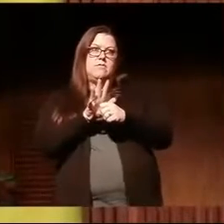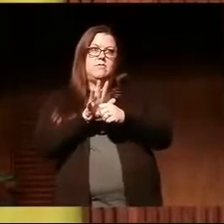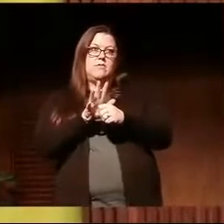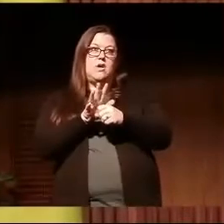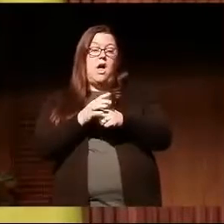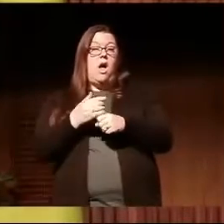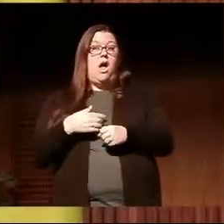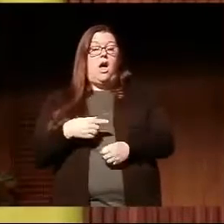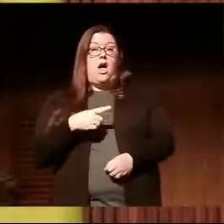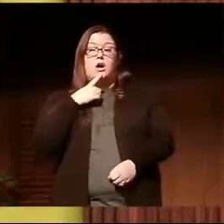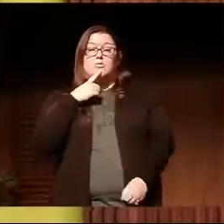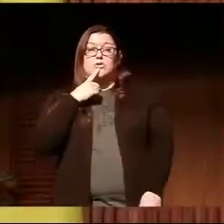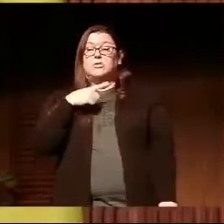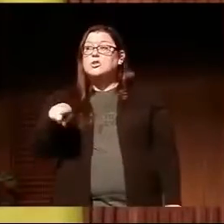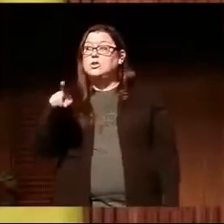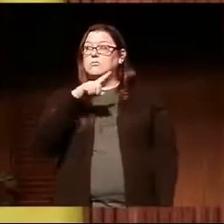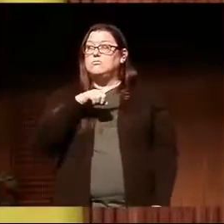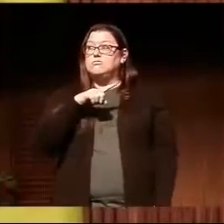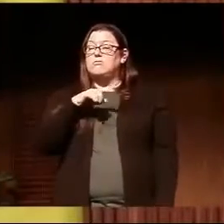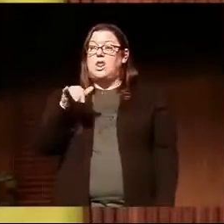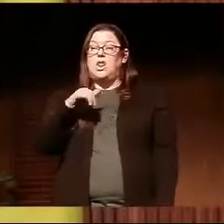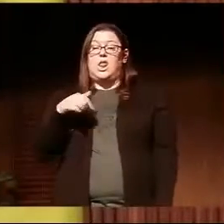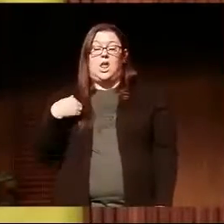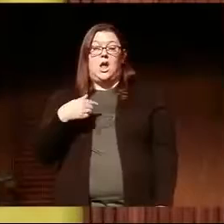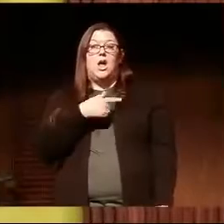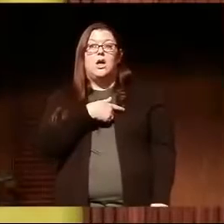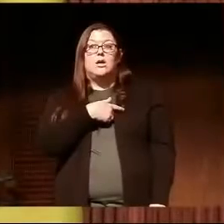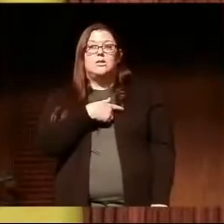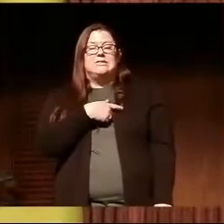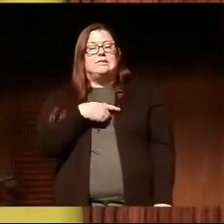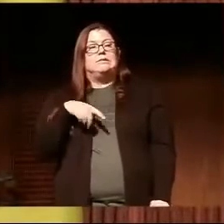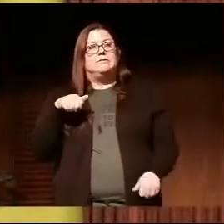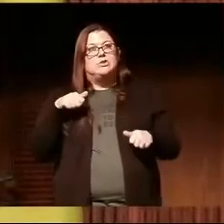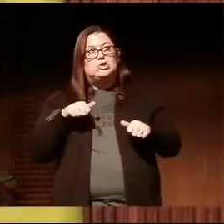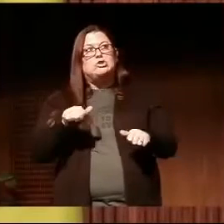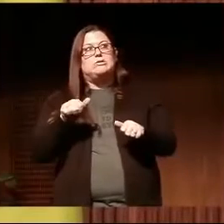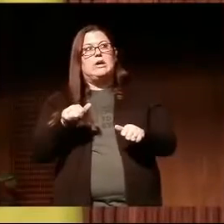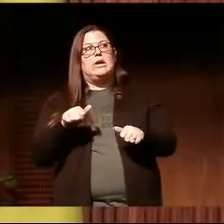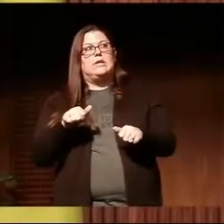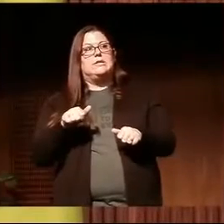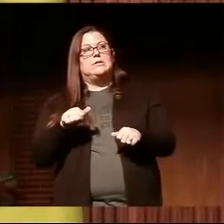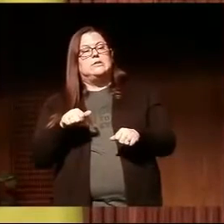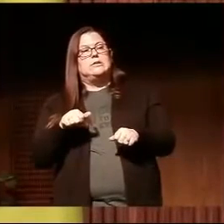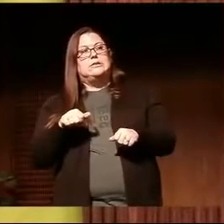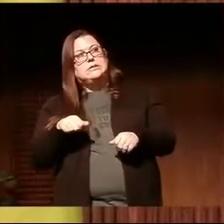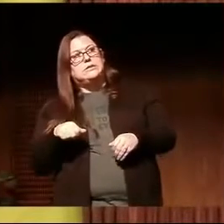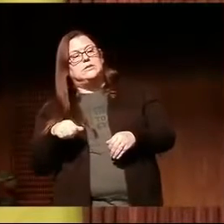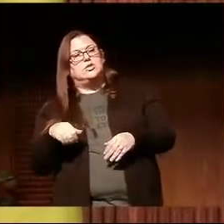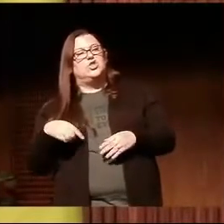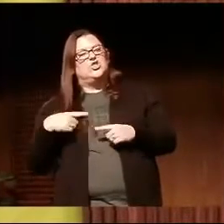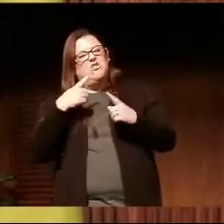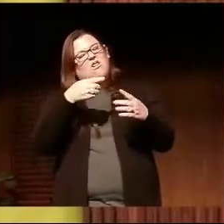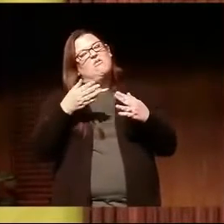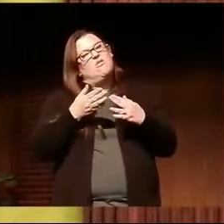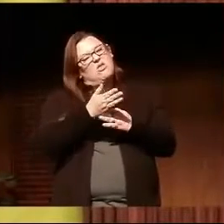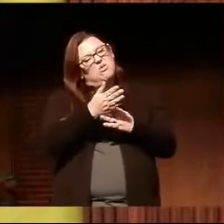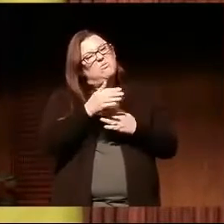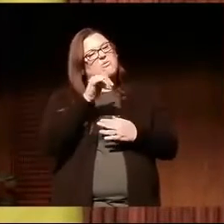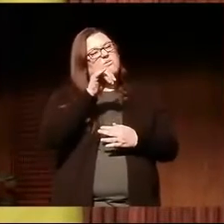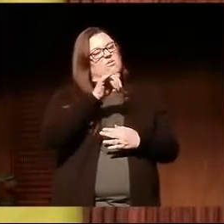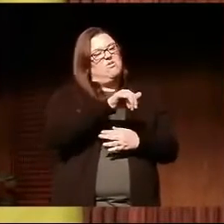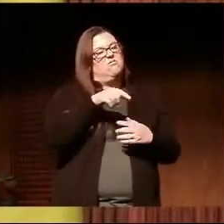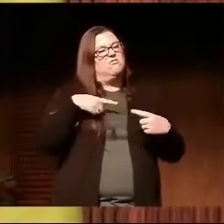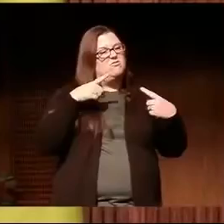I'm sure you, like us, have attempted to navigate those waters in a way that is pleasing to the